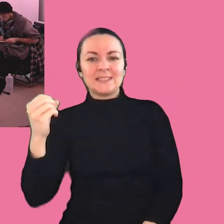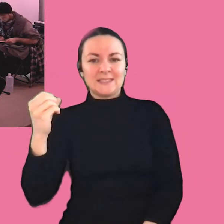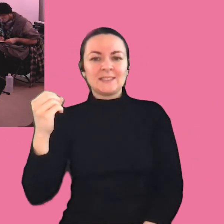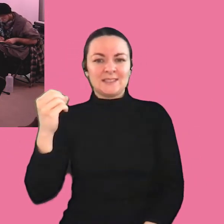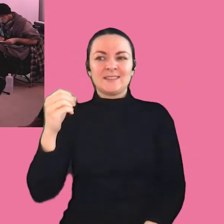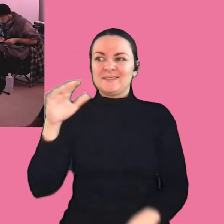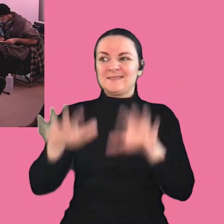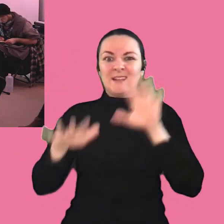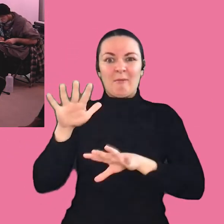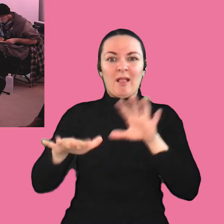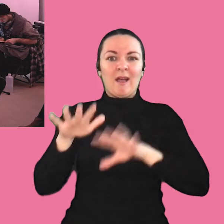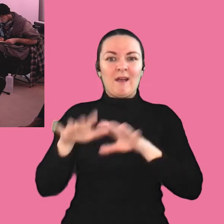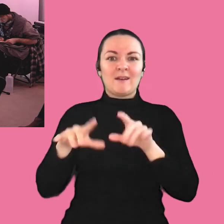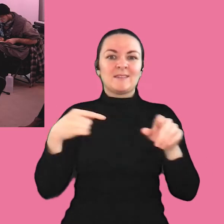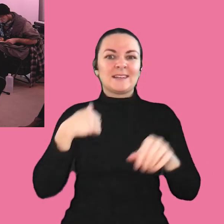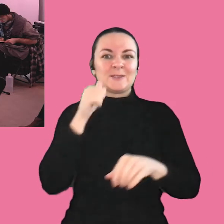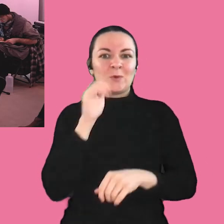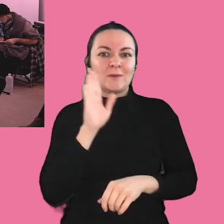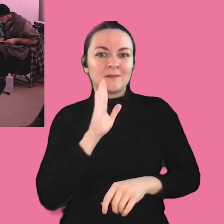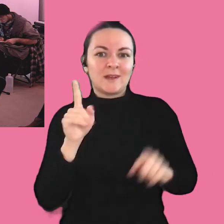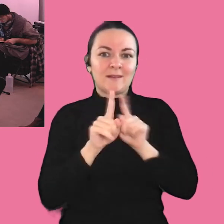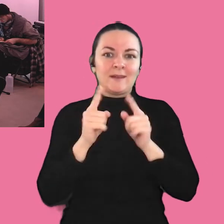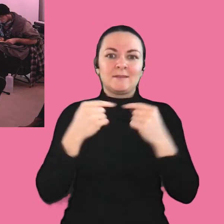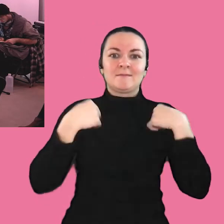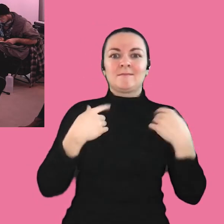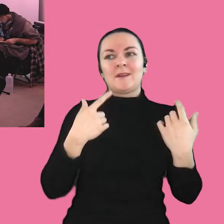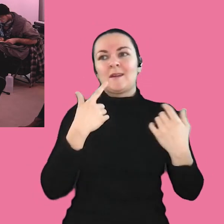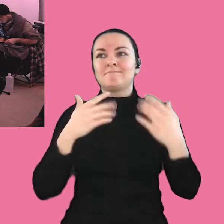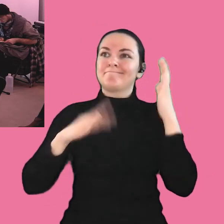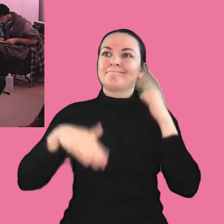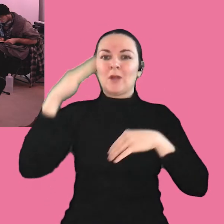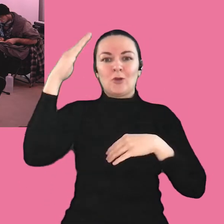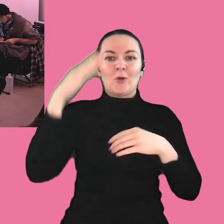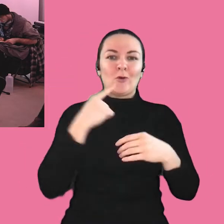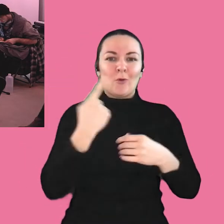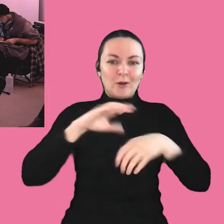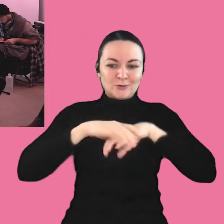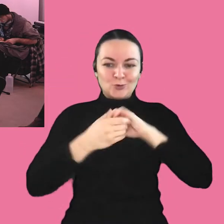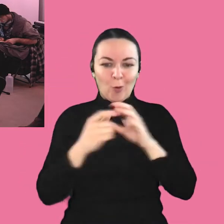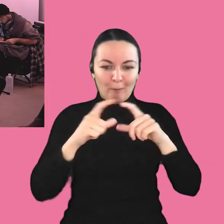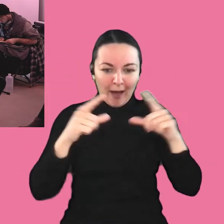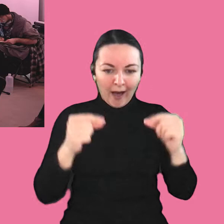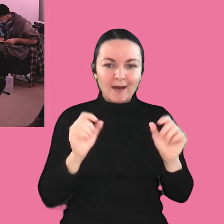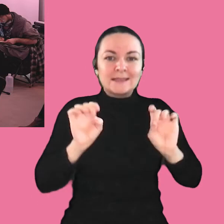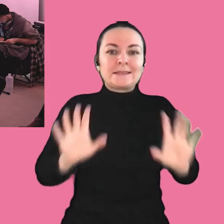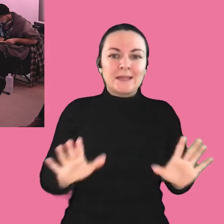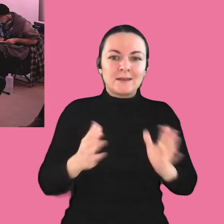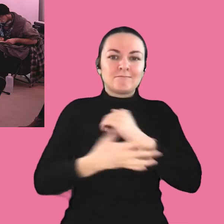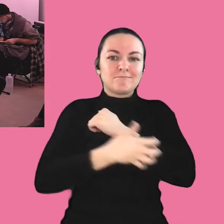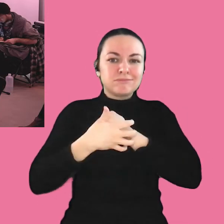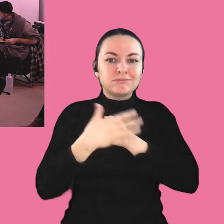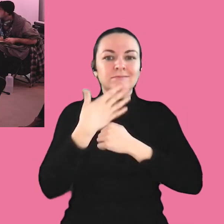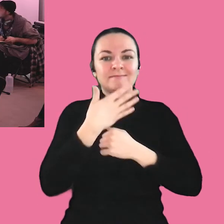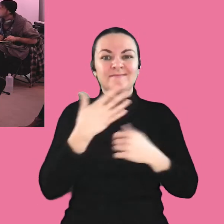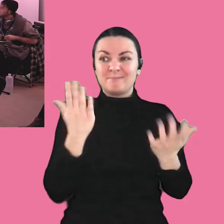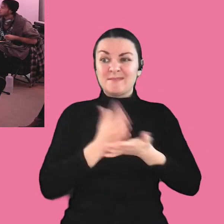oldest of 6 kids, and yeah, I grew up in a kind of, it's a very hard environment to picture. I think it's